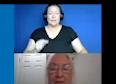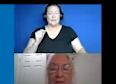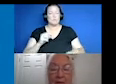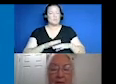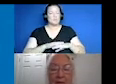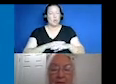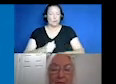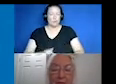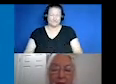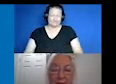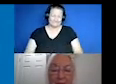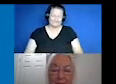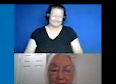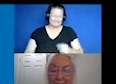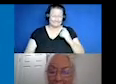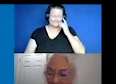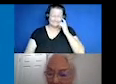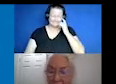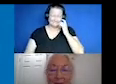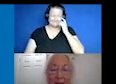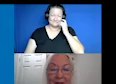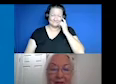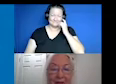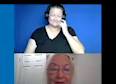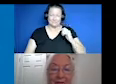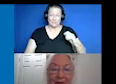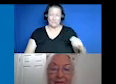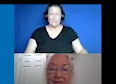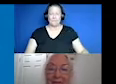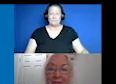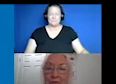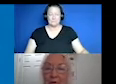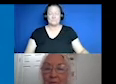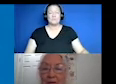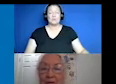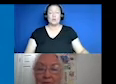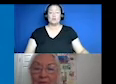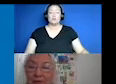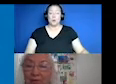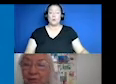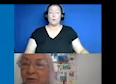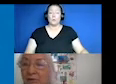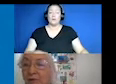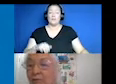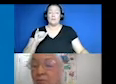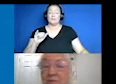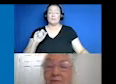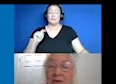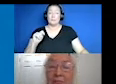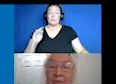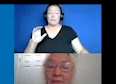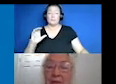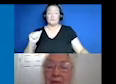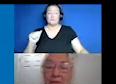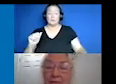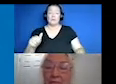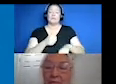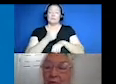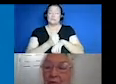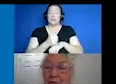slow. Yeah. So, okay, so the Intertribal Council of Arizona was established